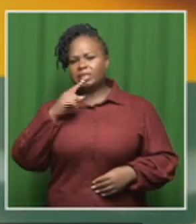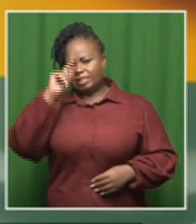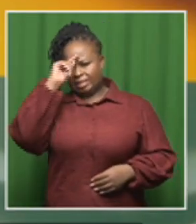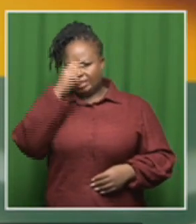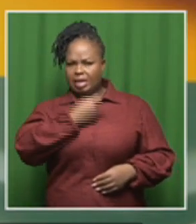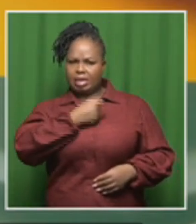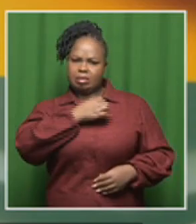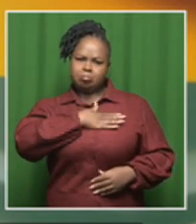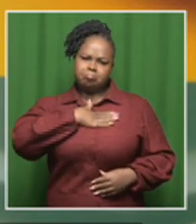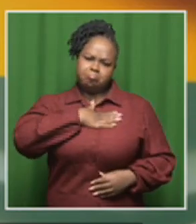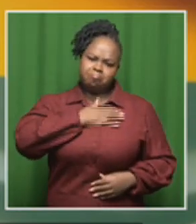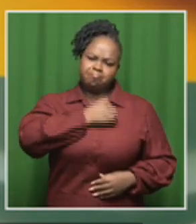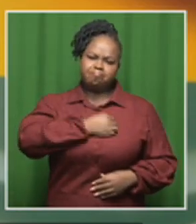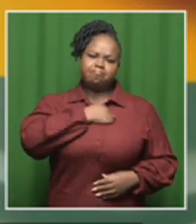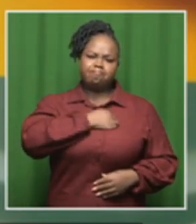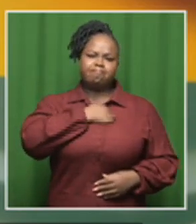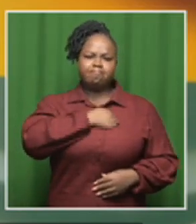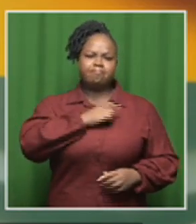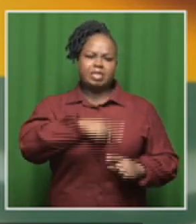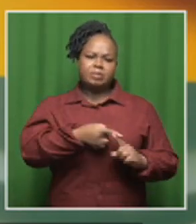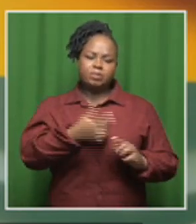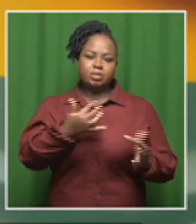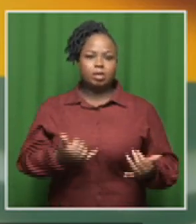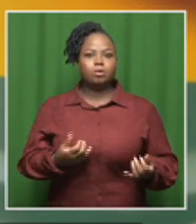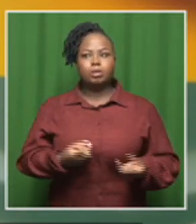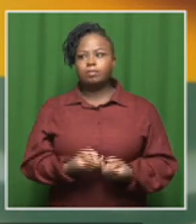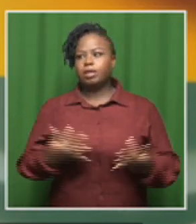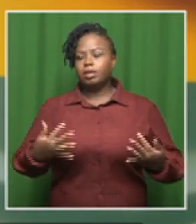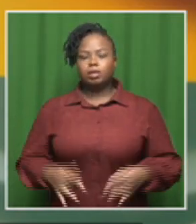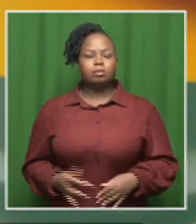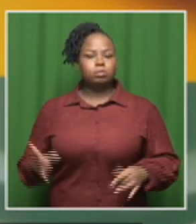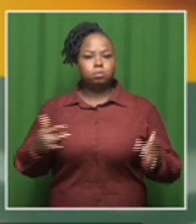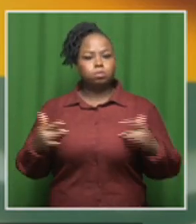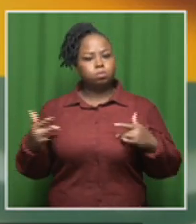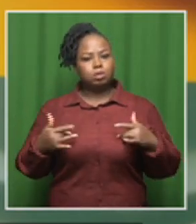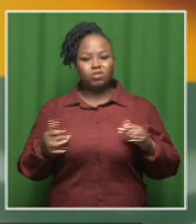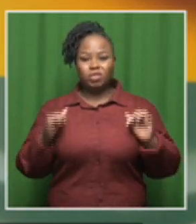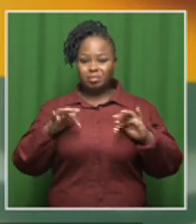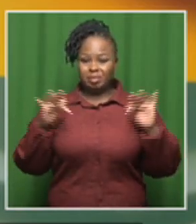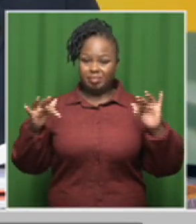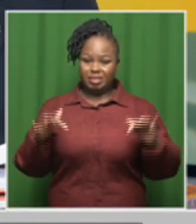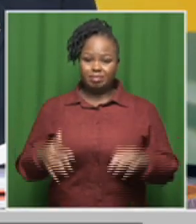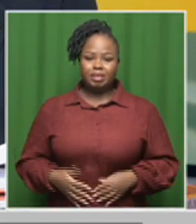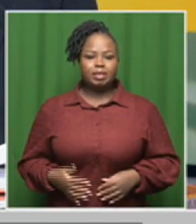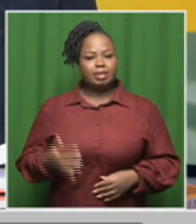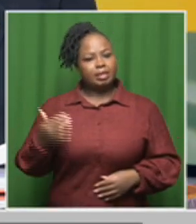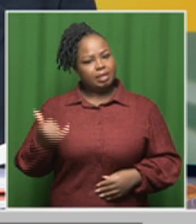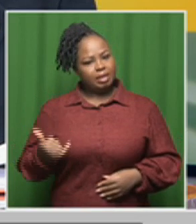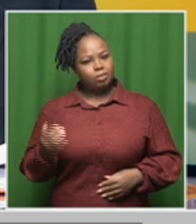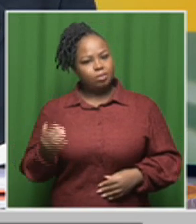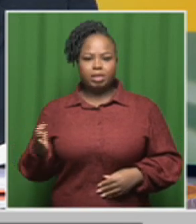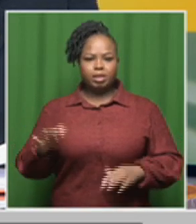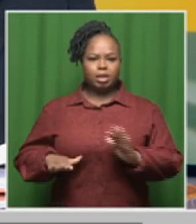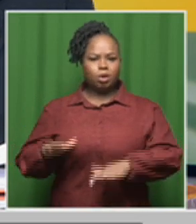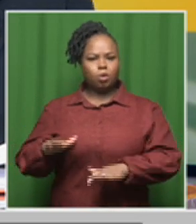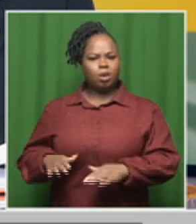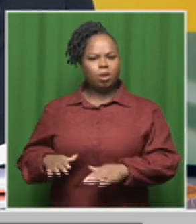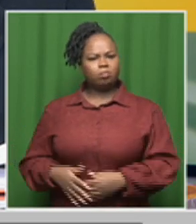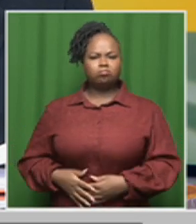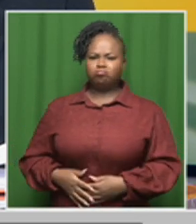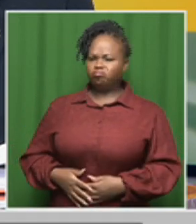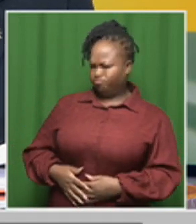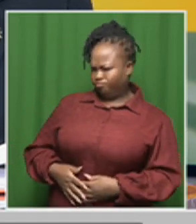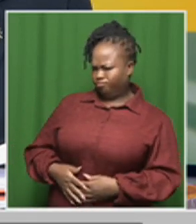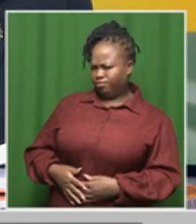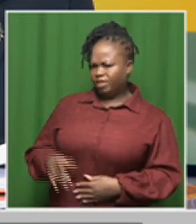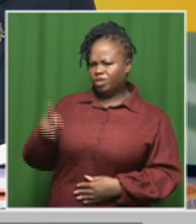son and therefore causing a lot of concerns from people. And he is currently in Angola. The question is,